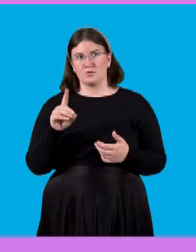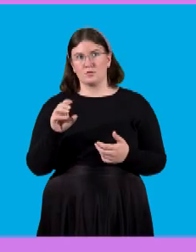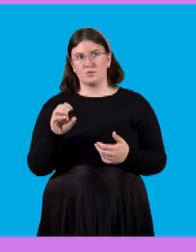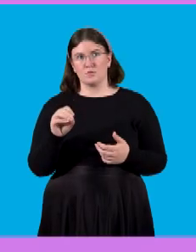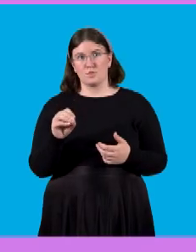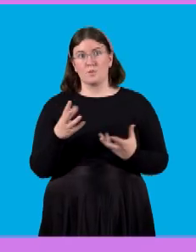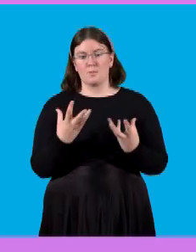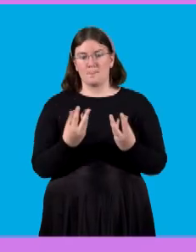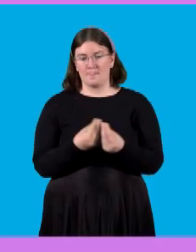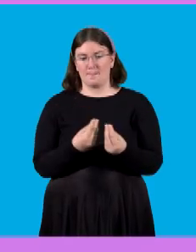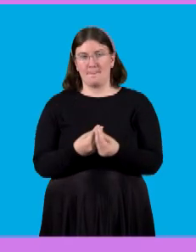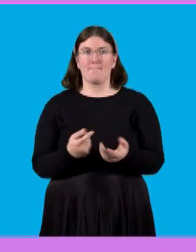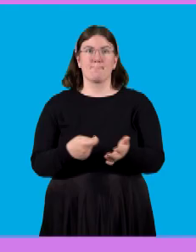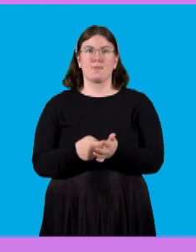worth